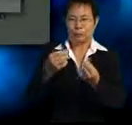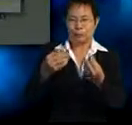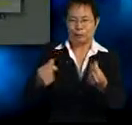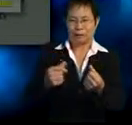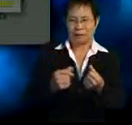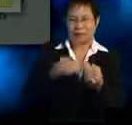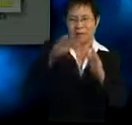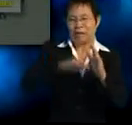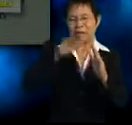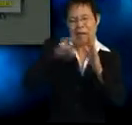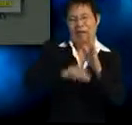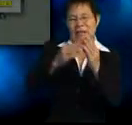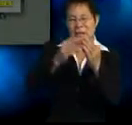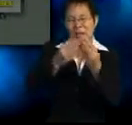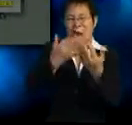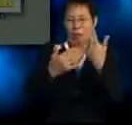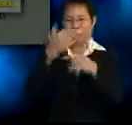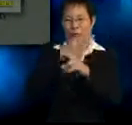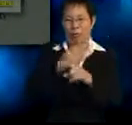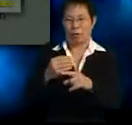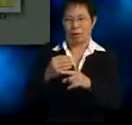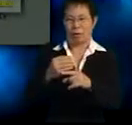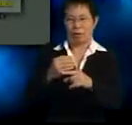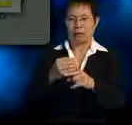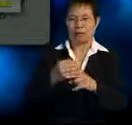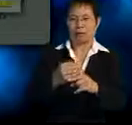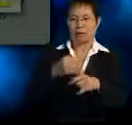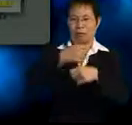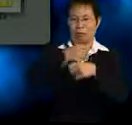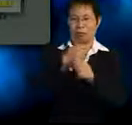and the quantity of soot formed also increases.